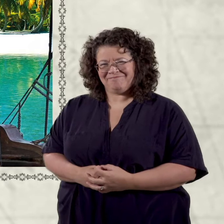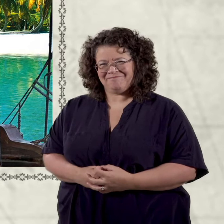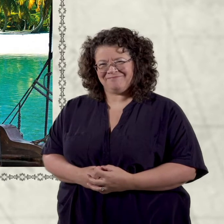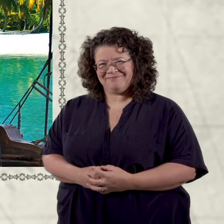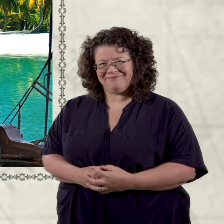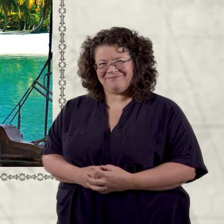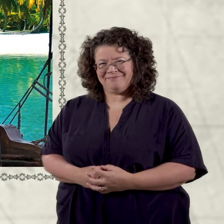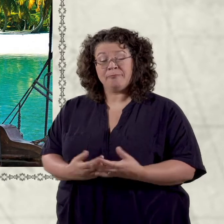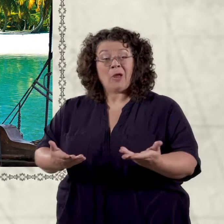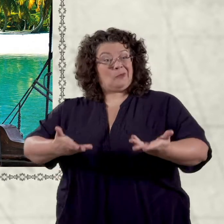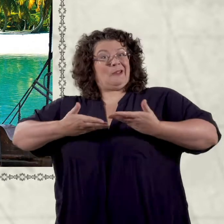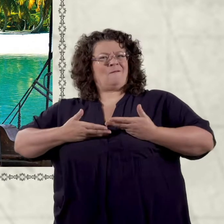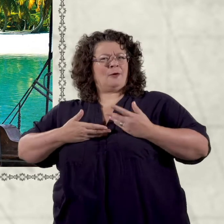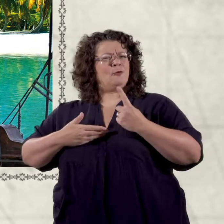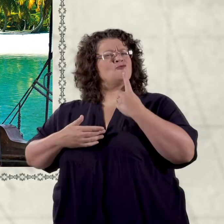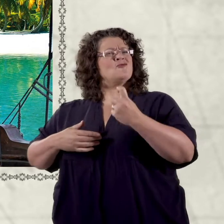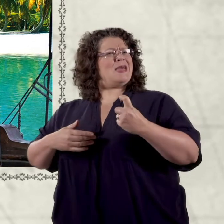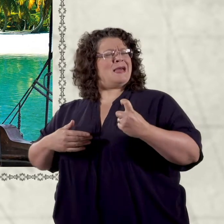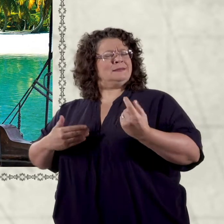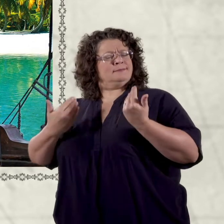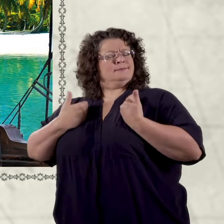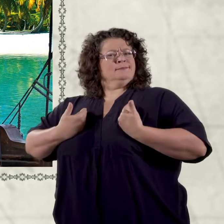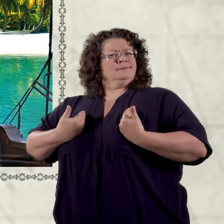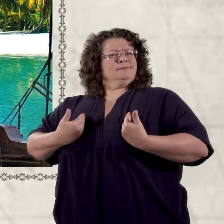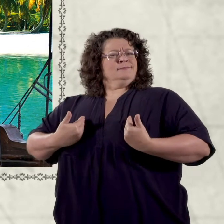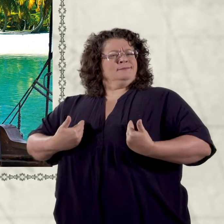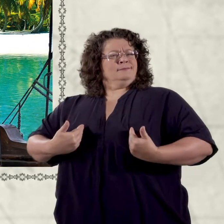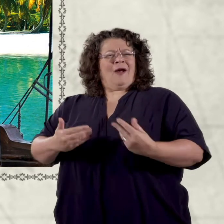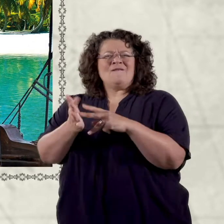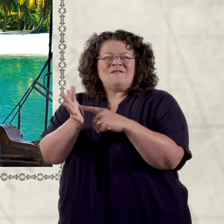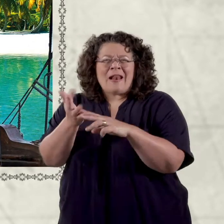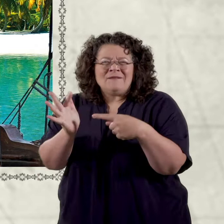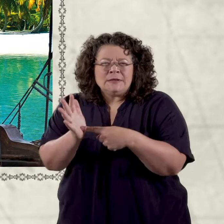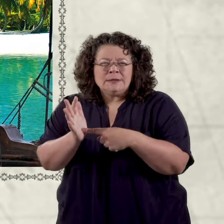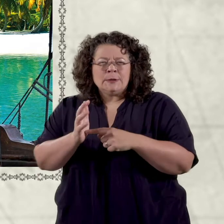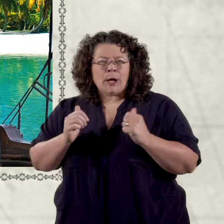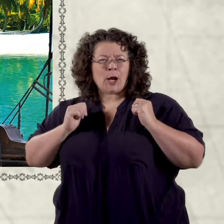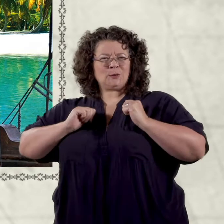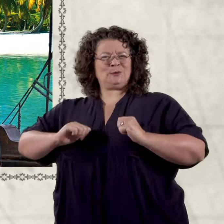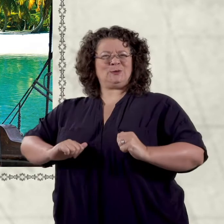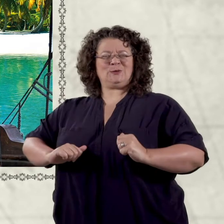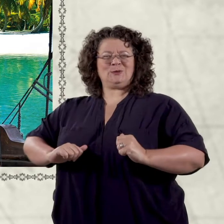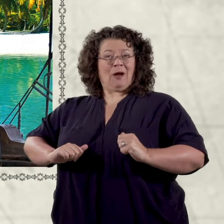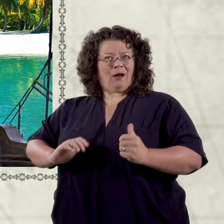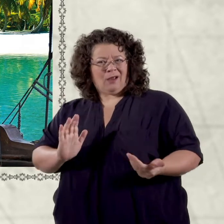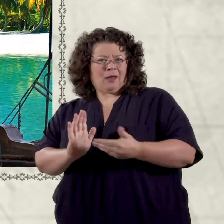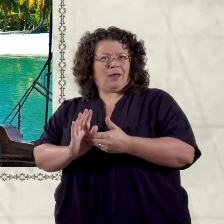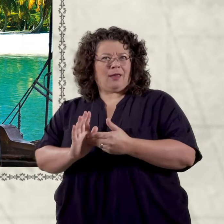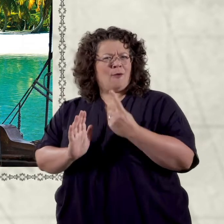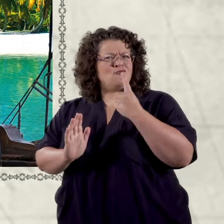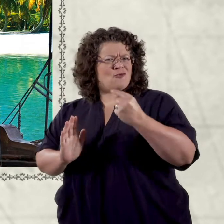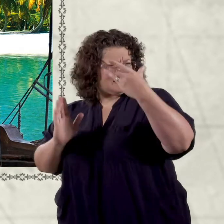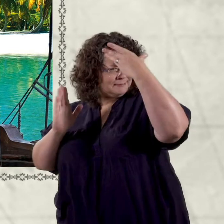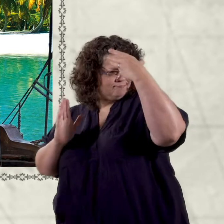I was given a red grand velvet coat and a red hat to match. I